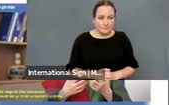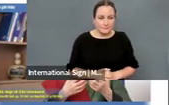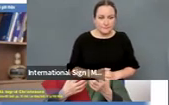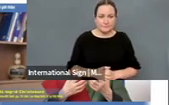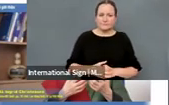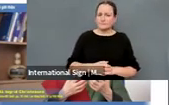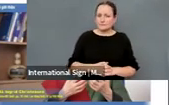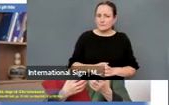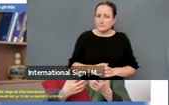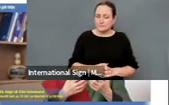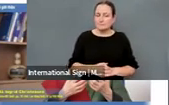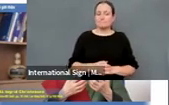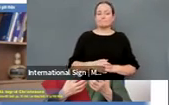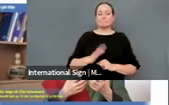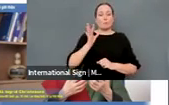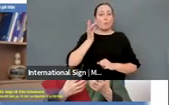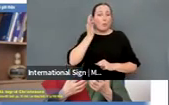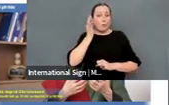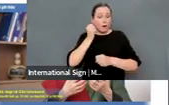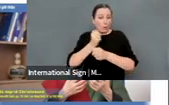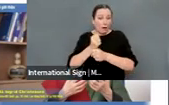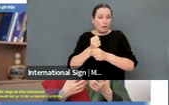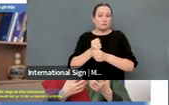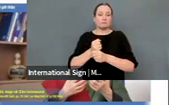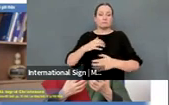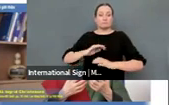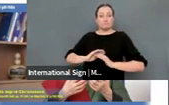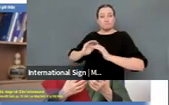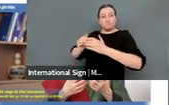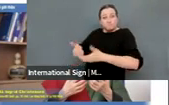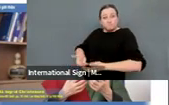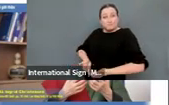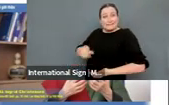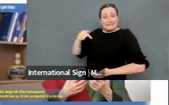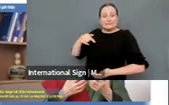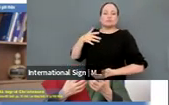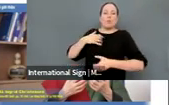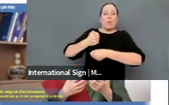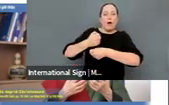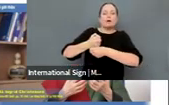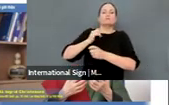for women in informal sector,